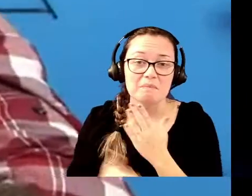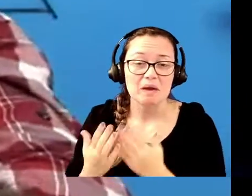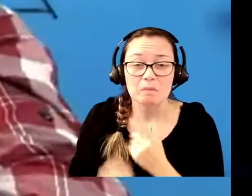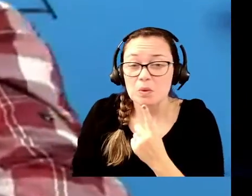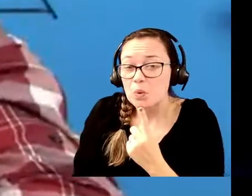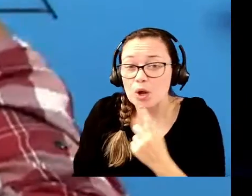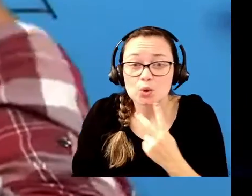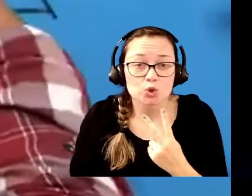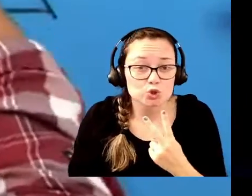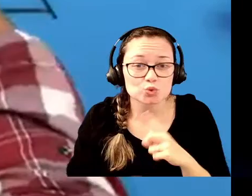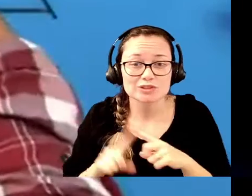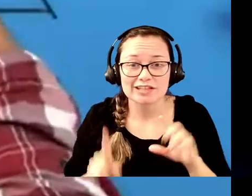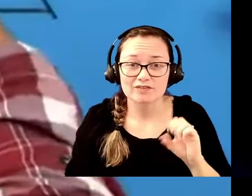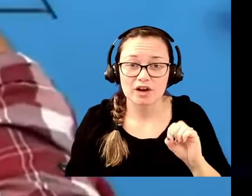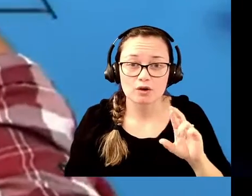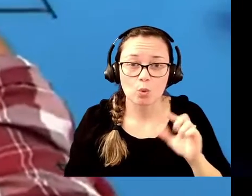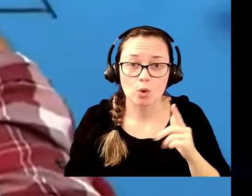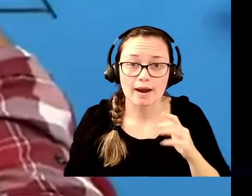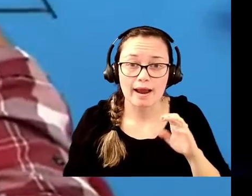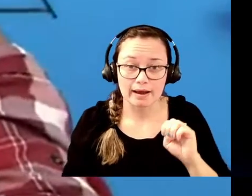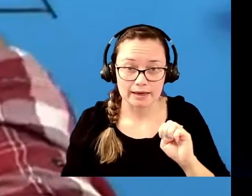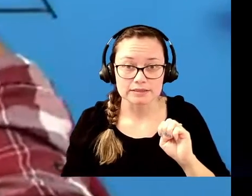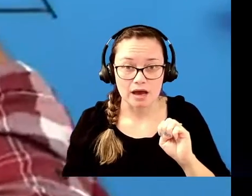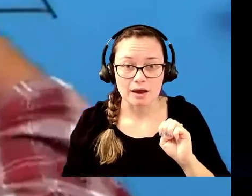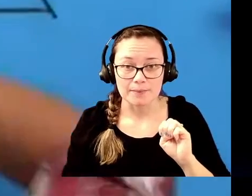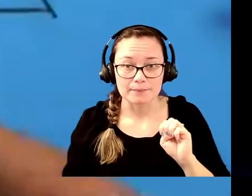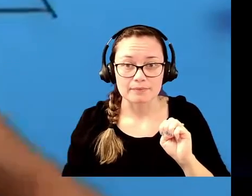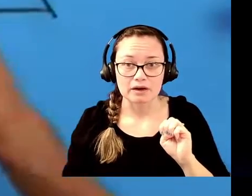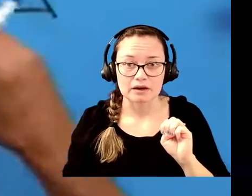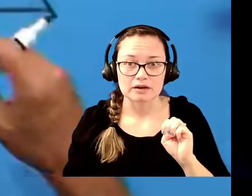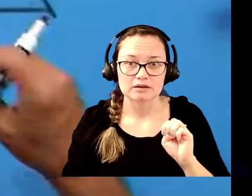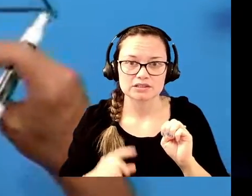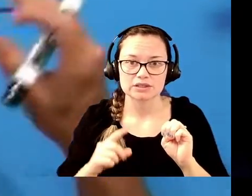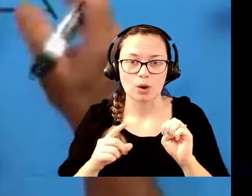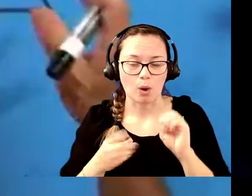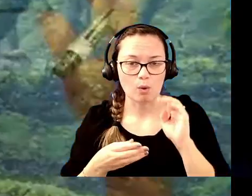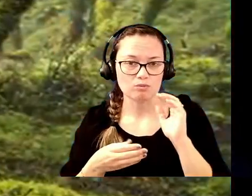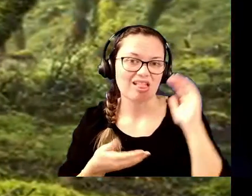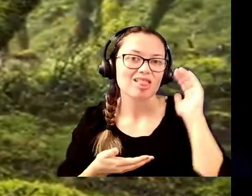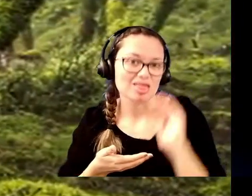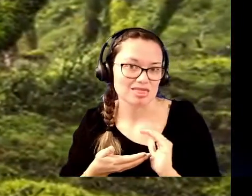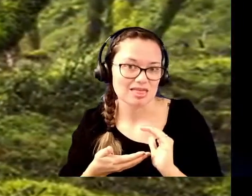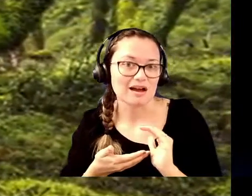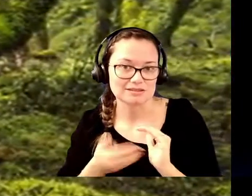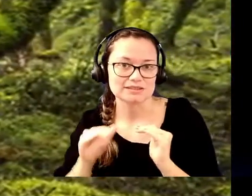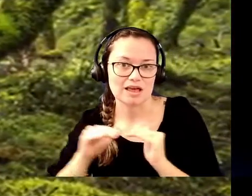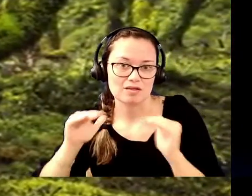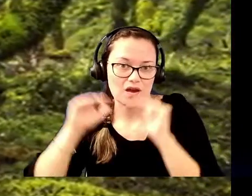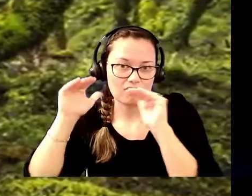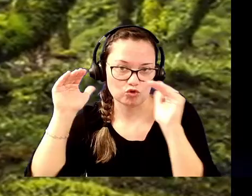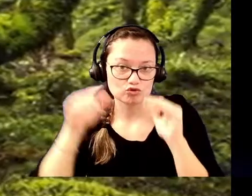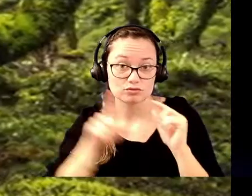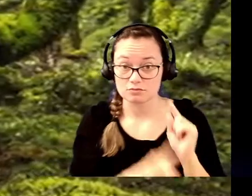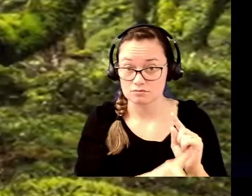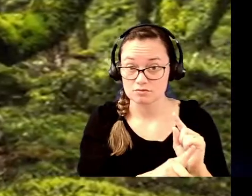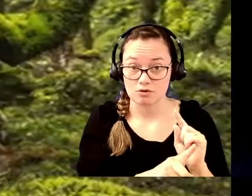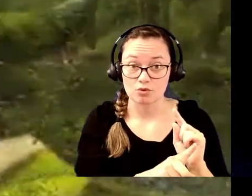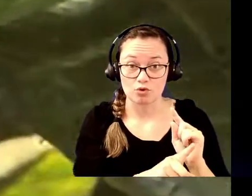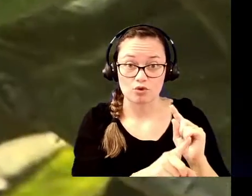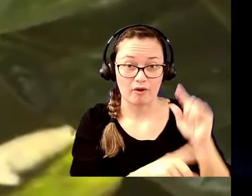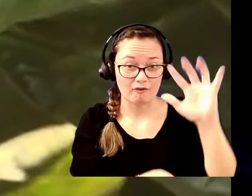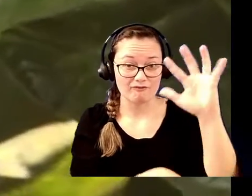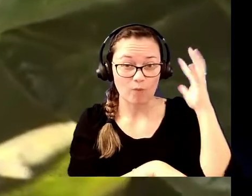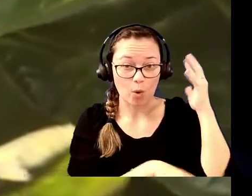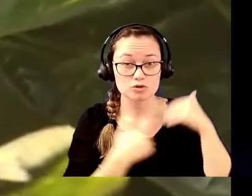top of the pyramid may stop way shorter than it would in a tropical rainforest, right? Because in a tropical rainforest, we simply have